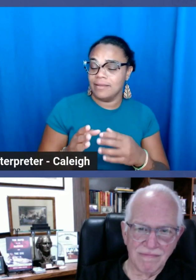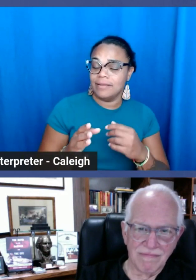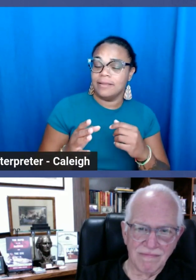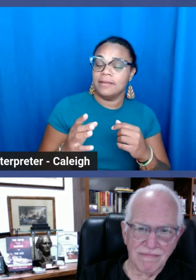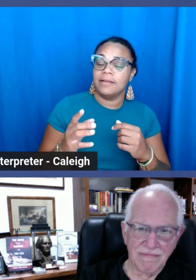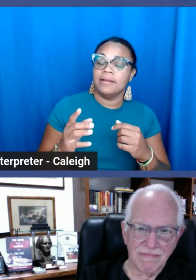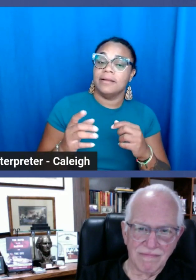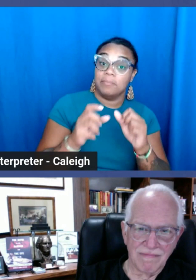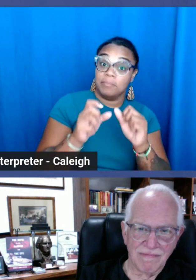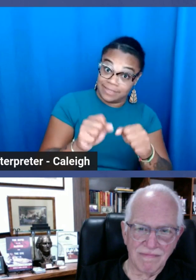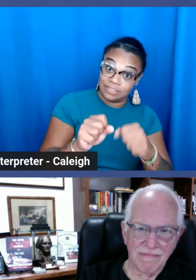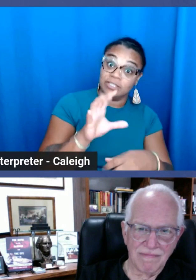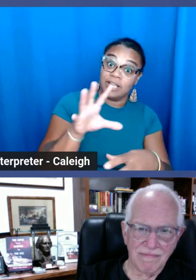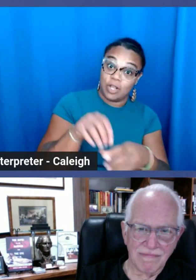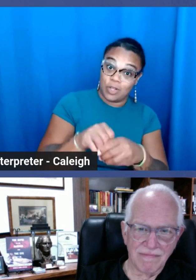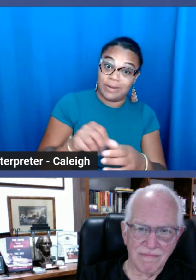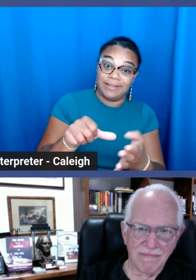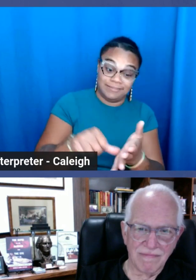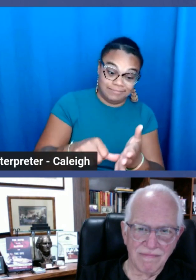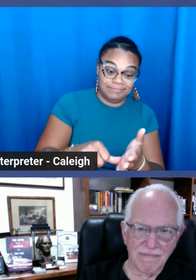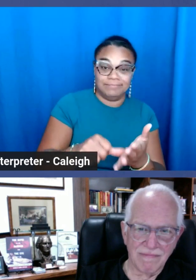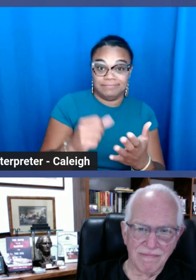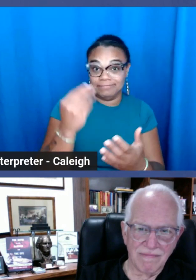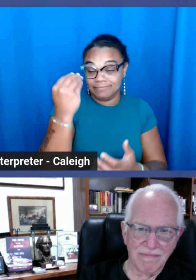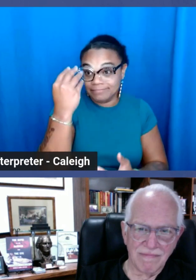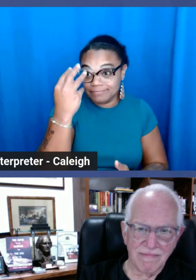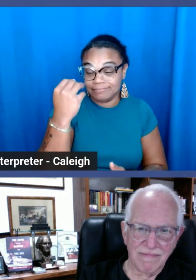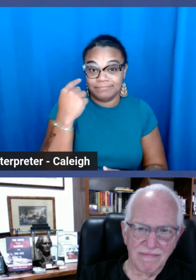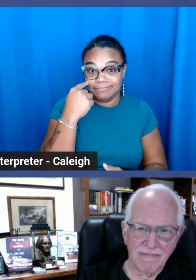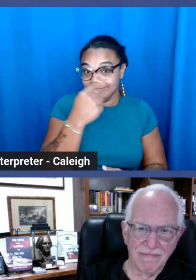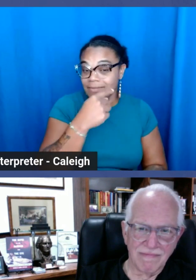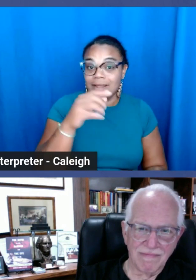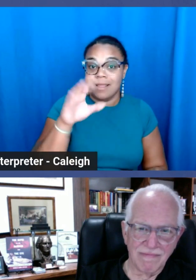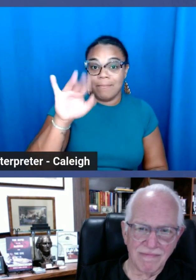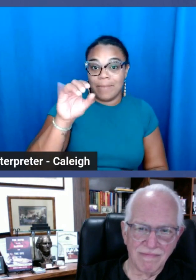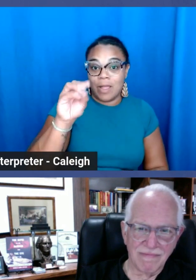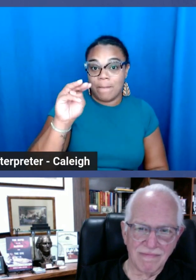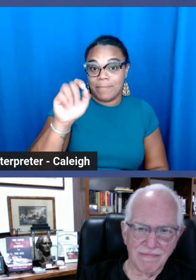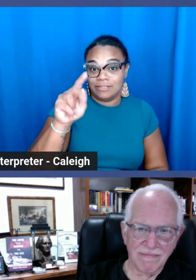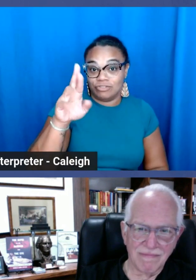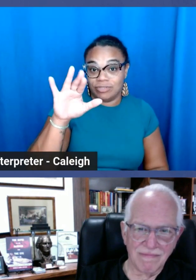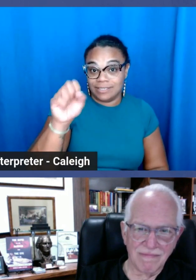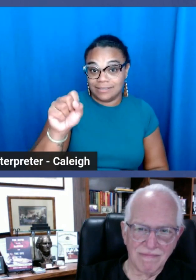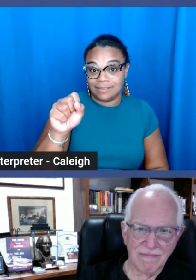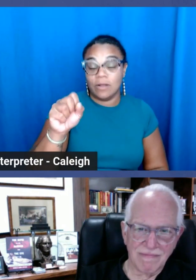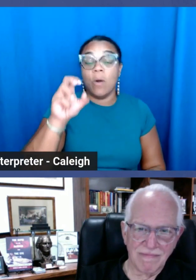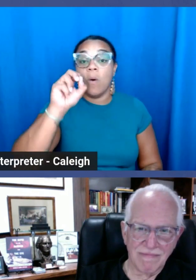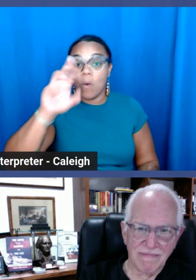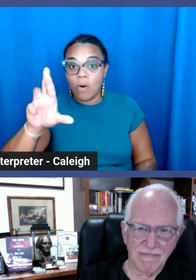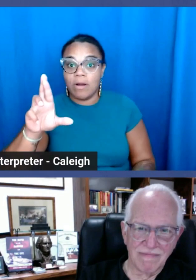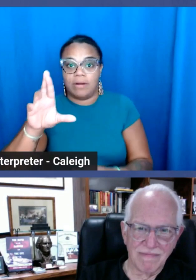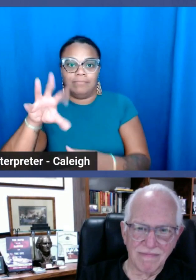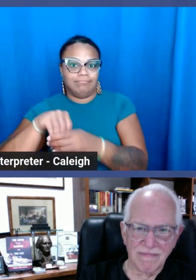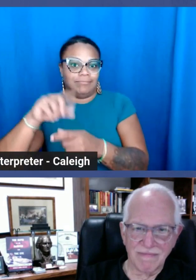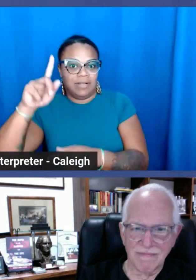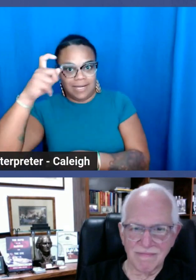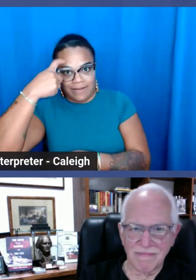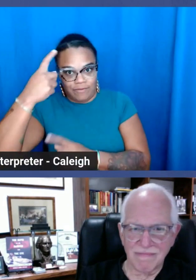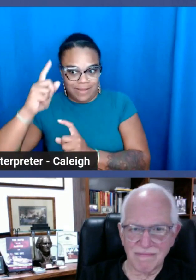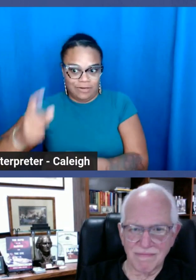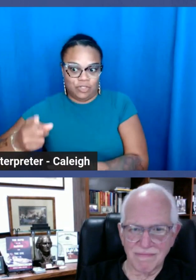potentially including biometric screening or requiring government-issued ID, the law requires that